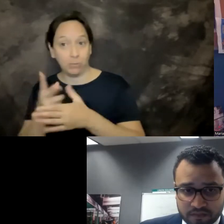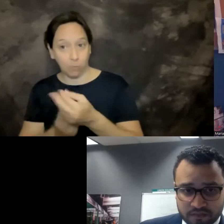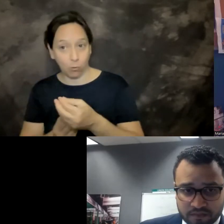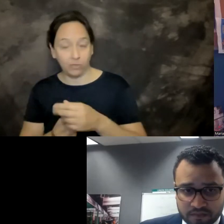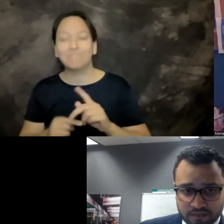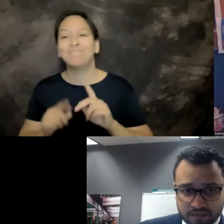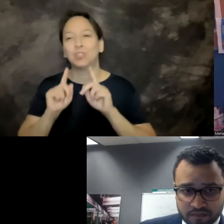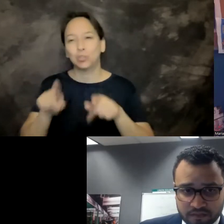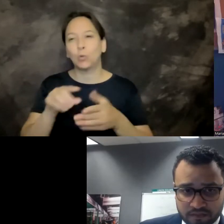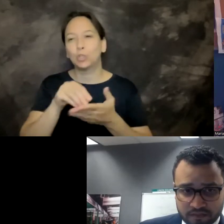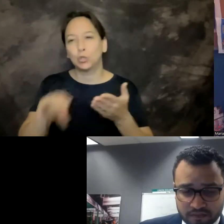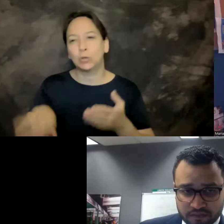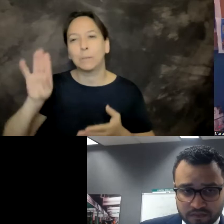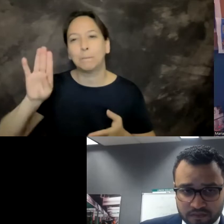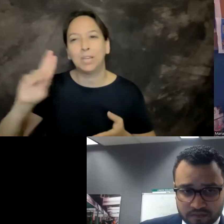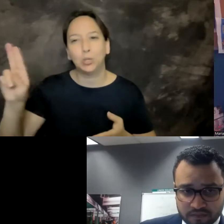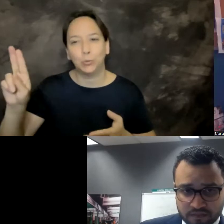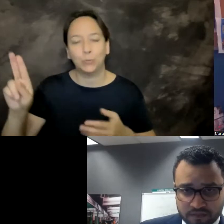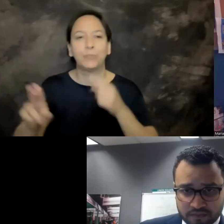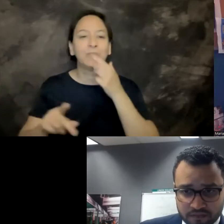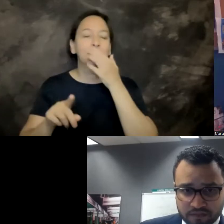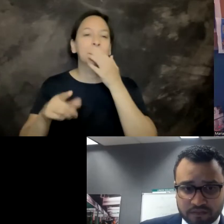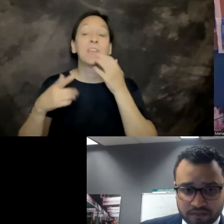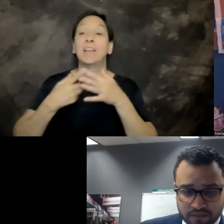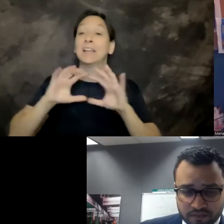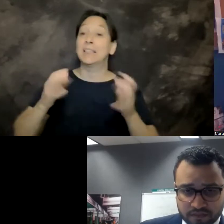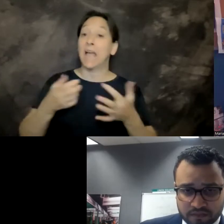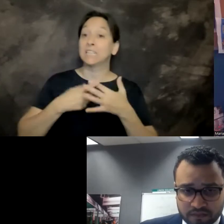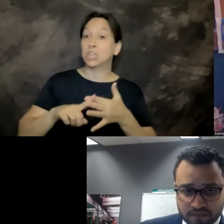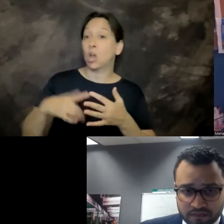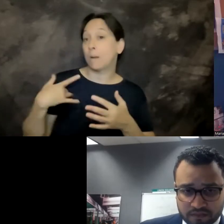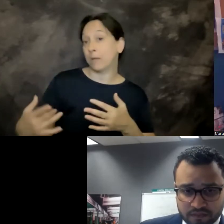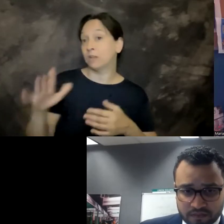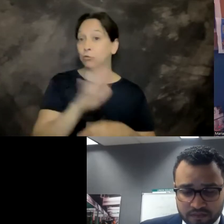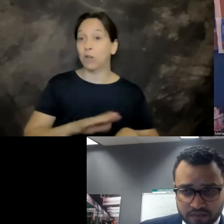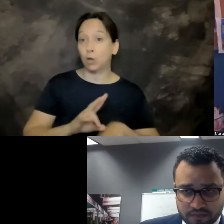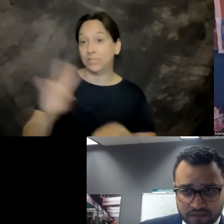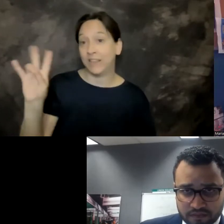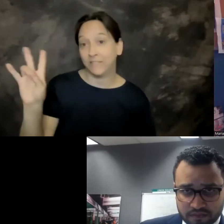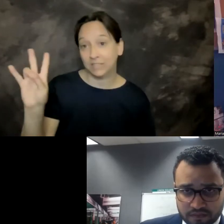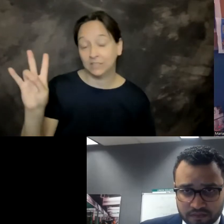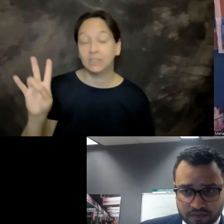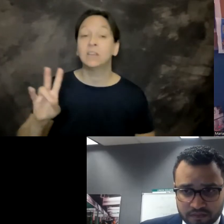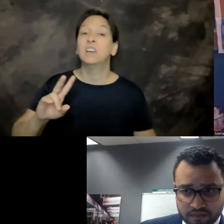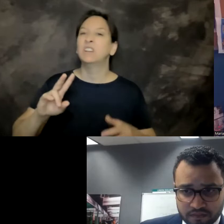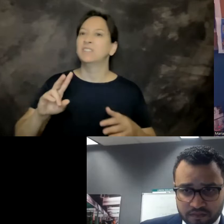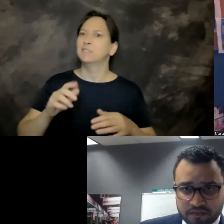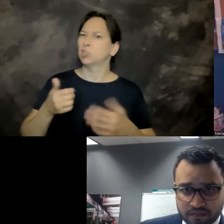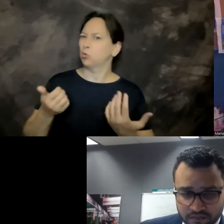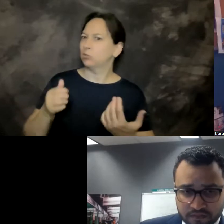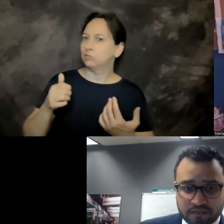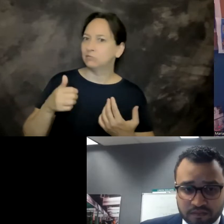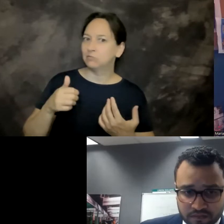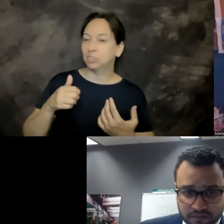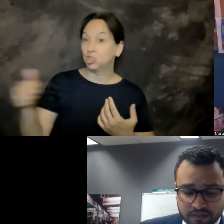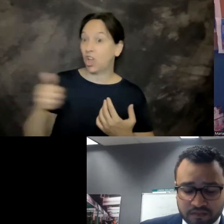BU. Classes at BU usually start around 7. What times are those shuttle buses going, the earliest they're going